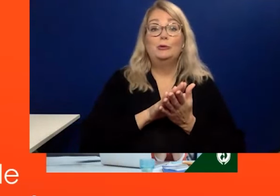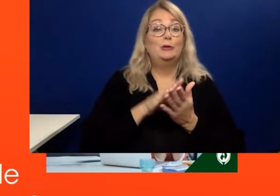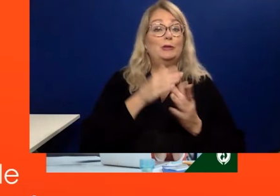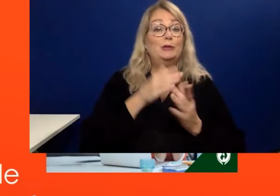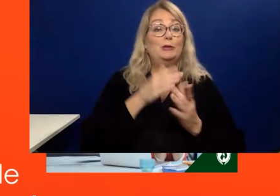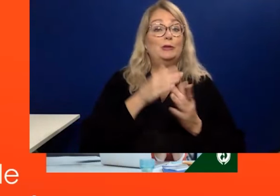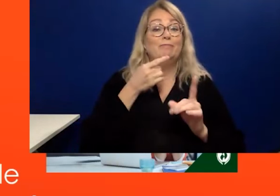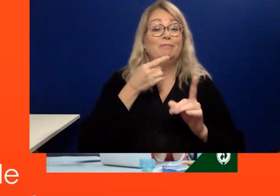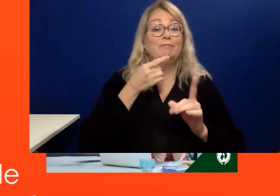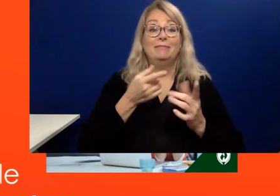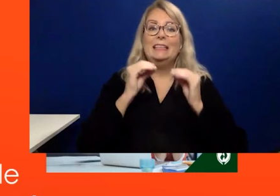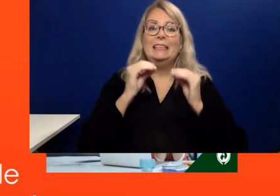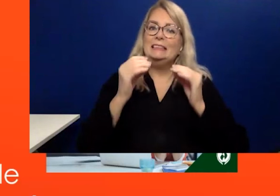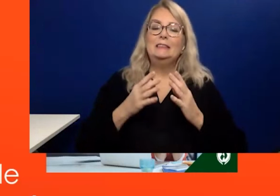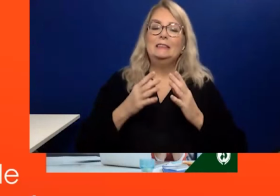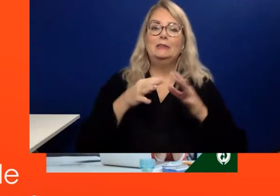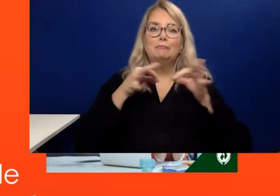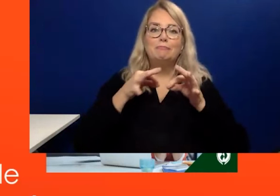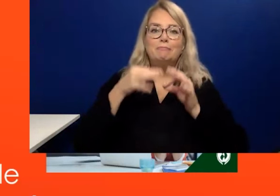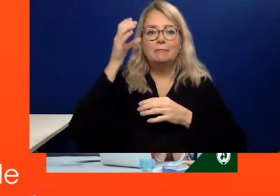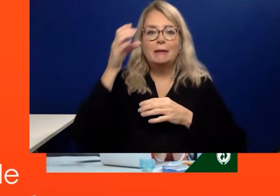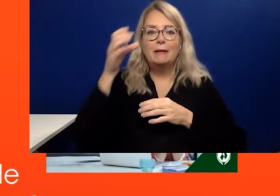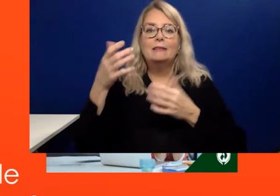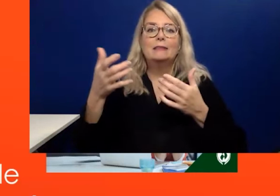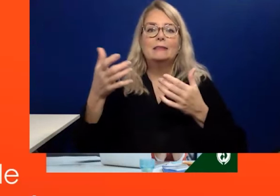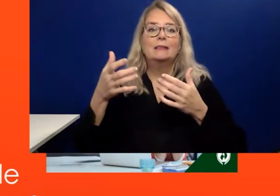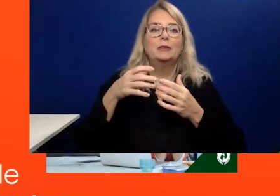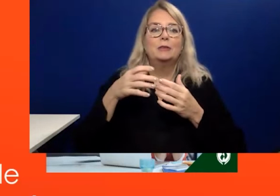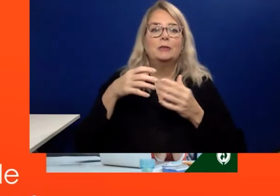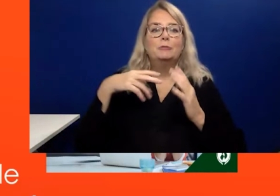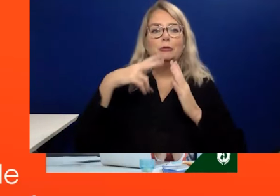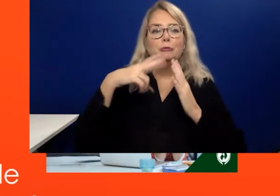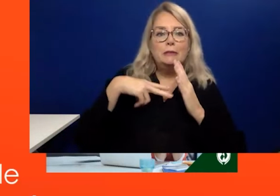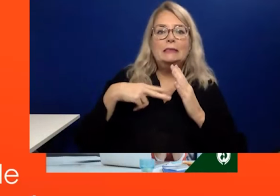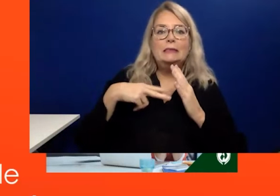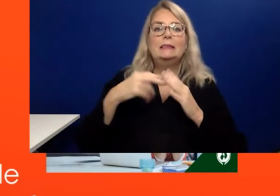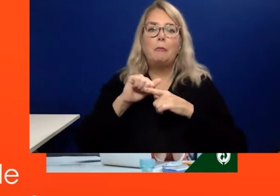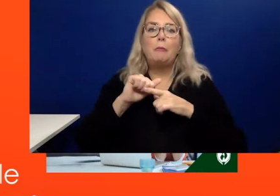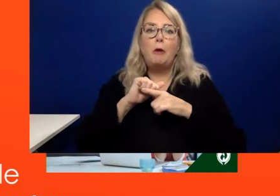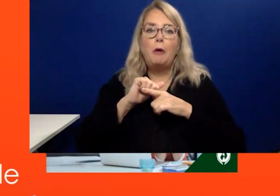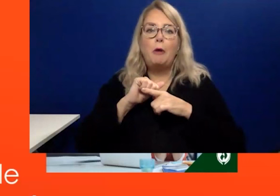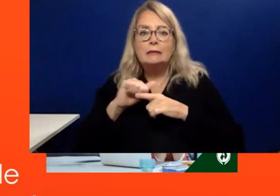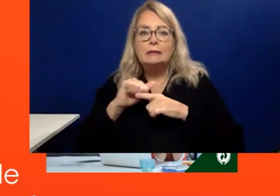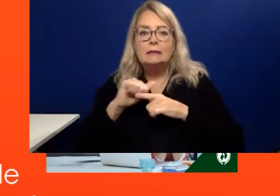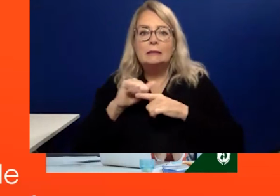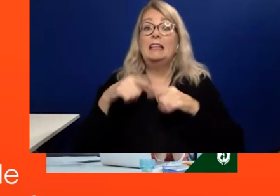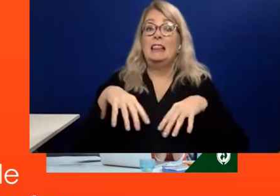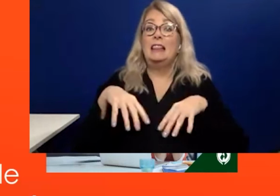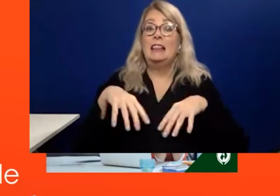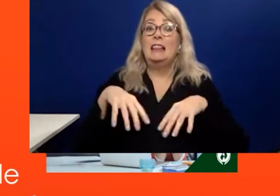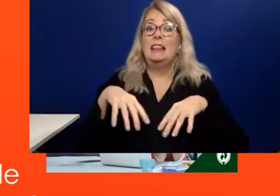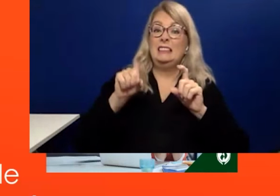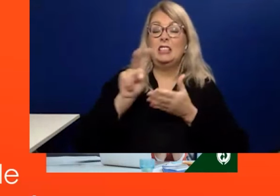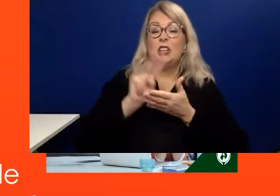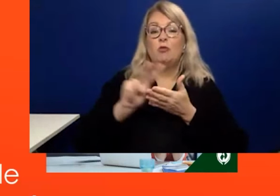a concept, you do a little additional reading, do some practice work, and then take tests every few weeks until the